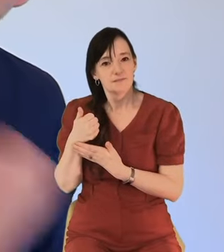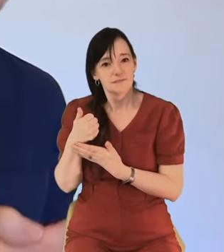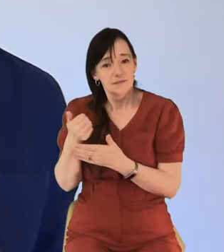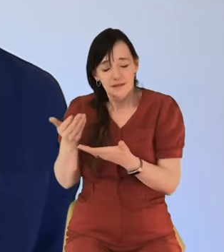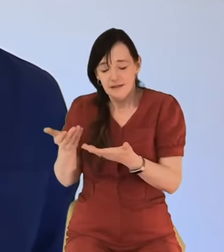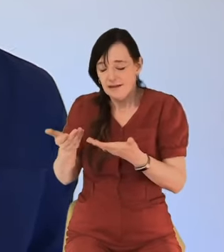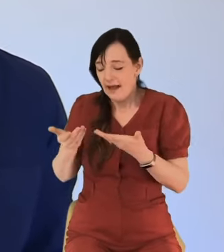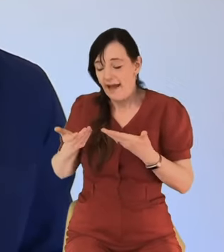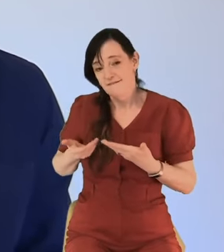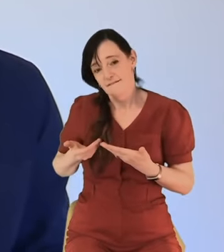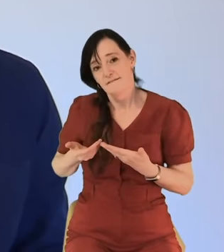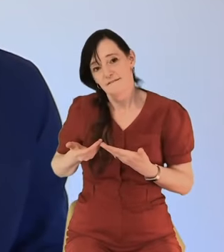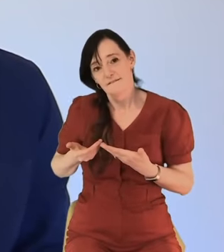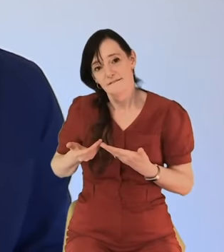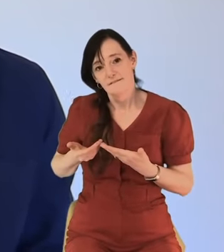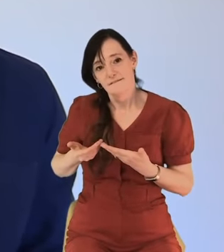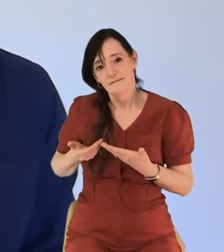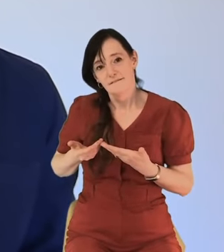he gave it to us.